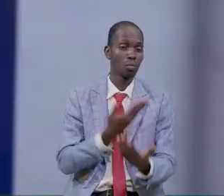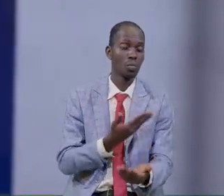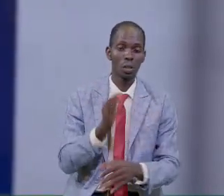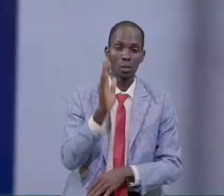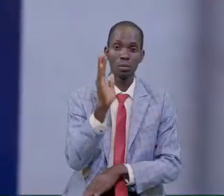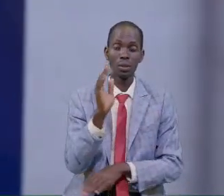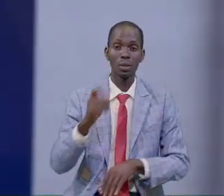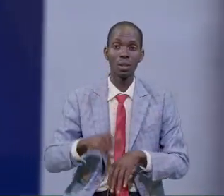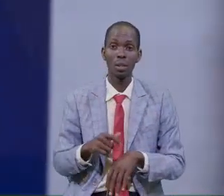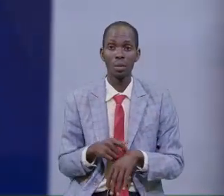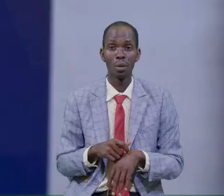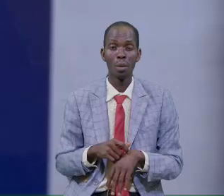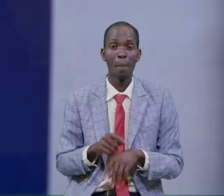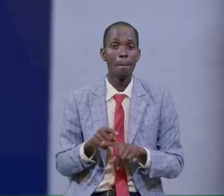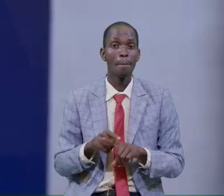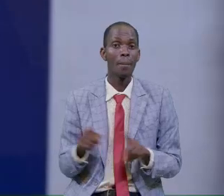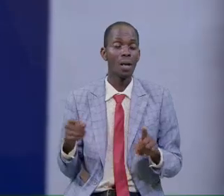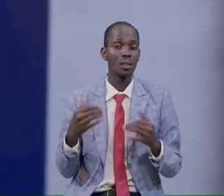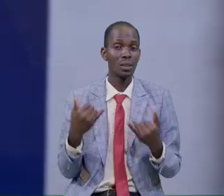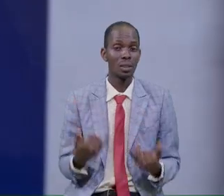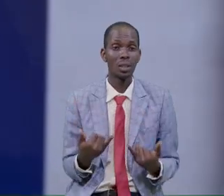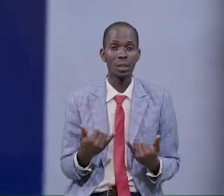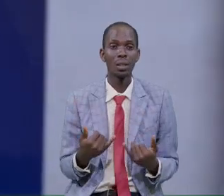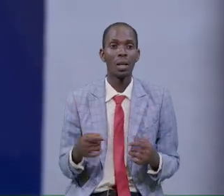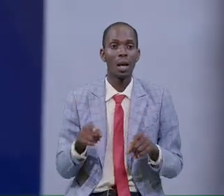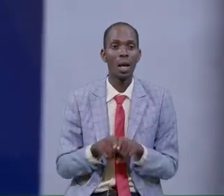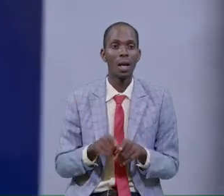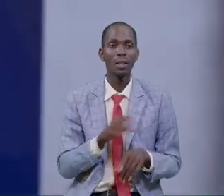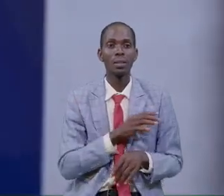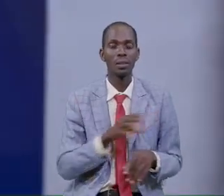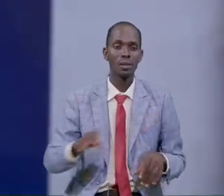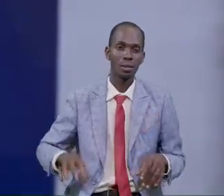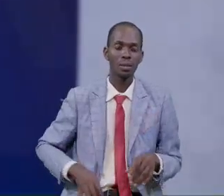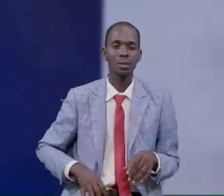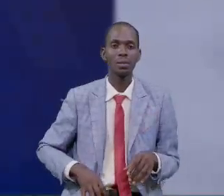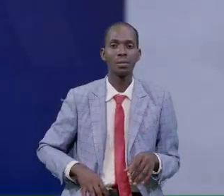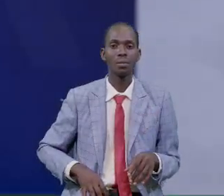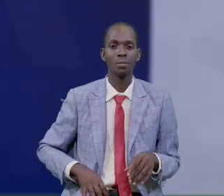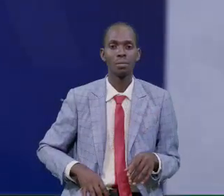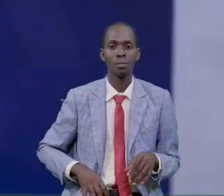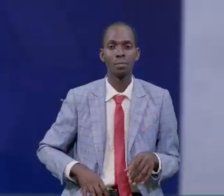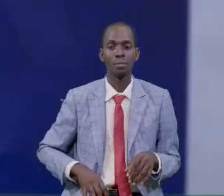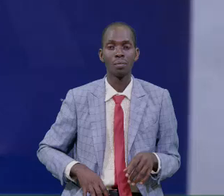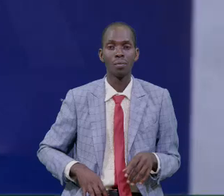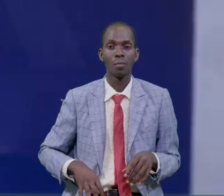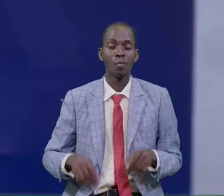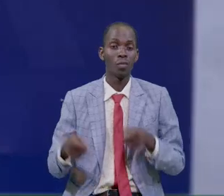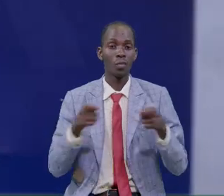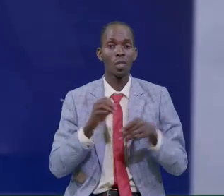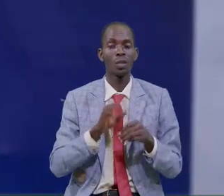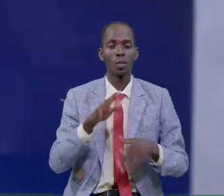But now, as Christ reigns in your life, you're like the moon before,